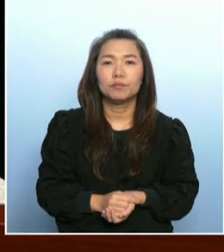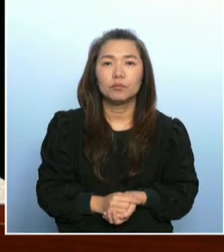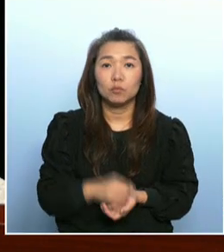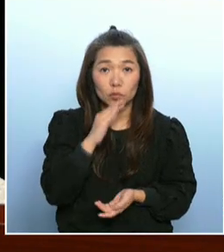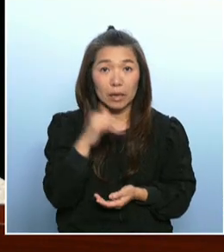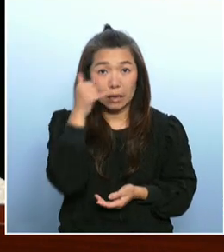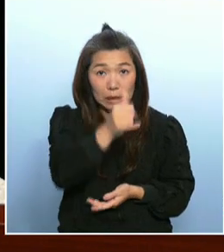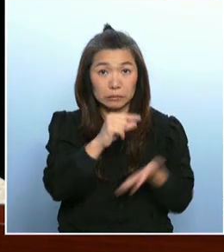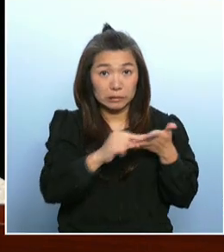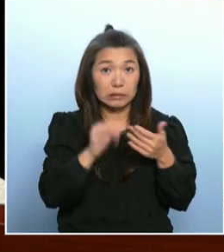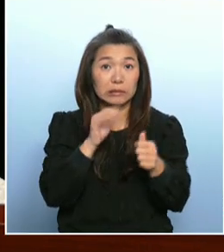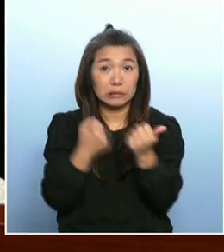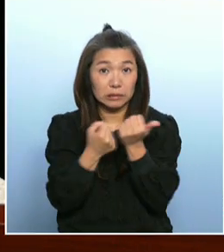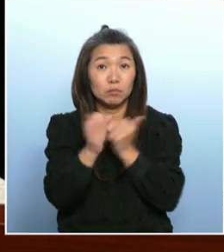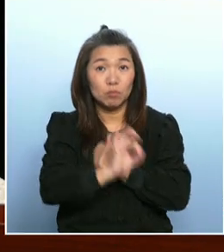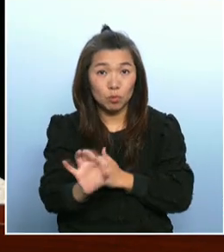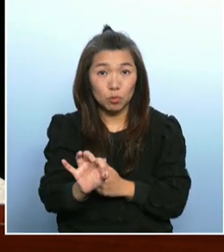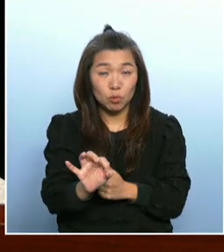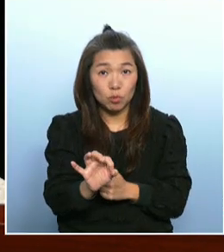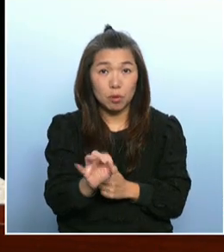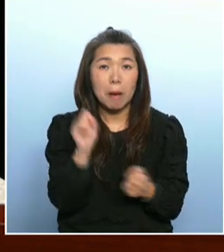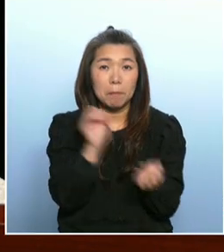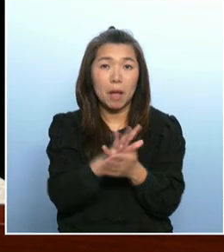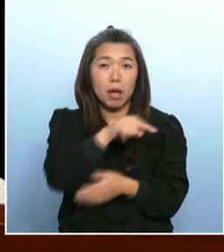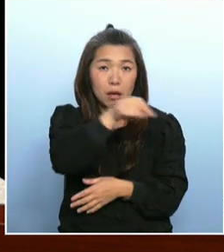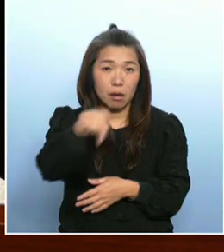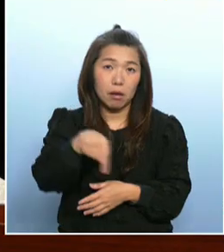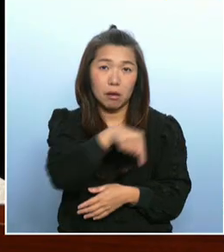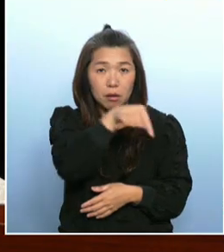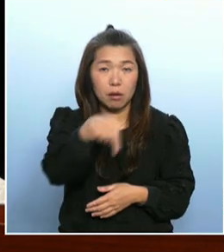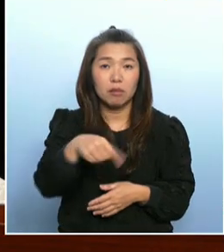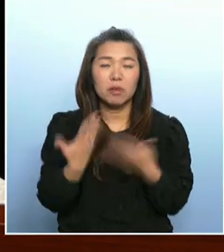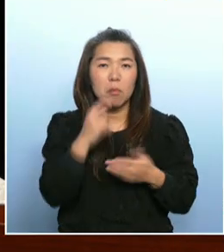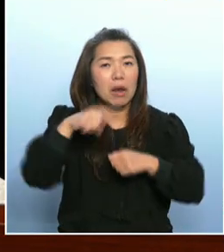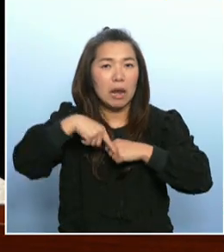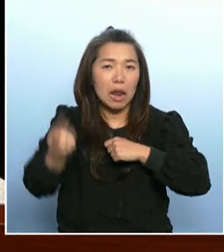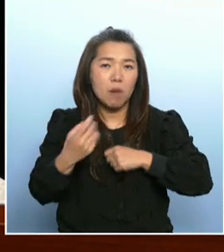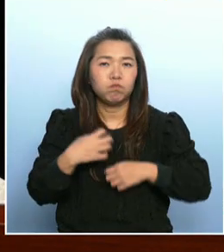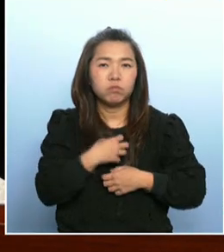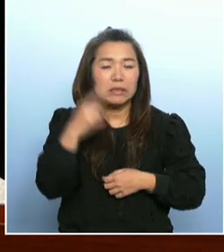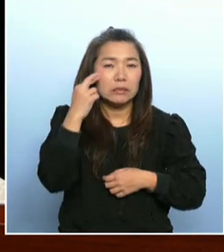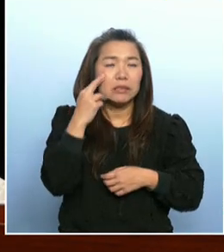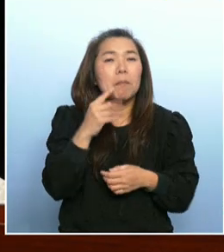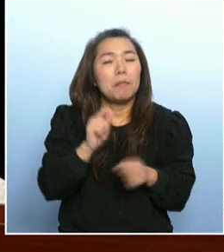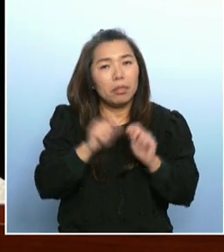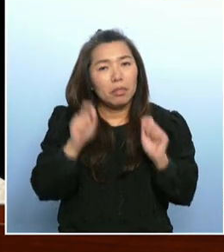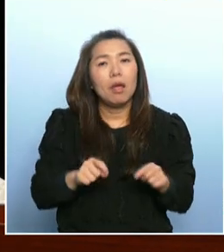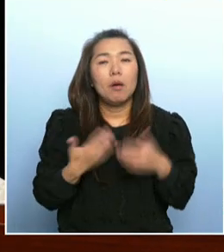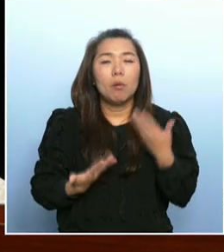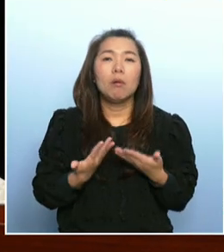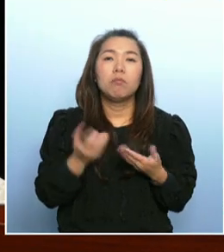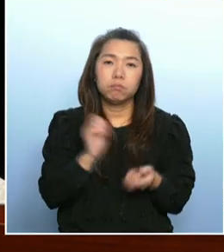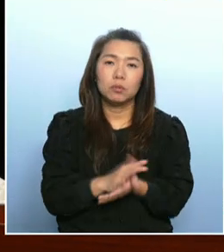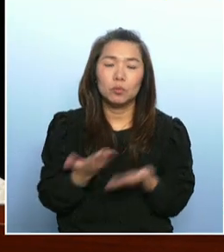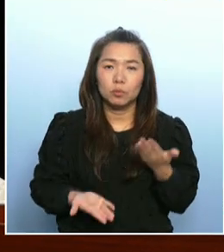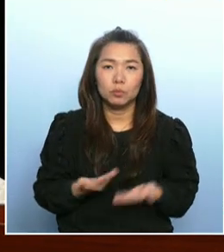personality and the character and how they live with other patients in the residential care homes. If we don't have enough